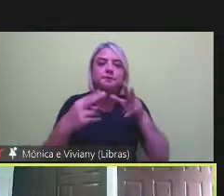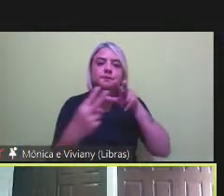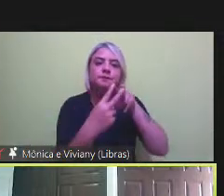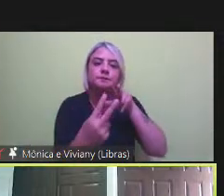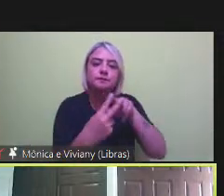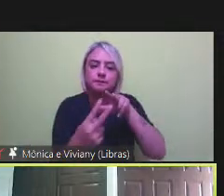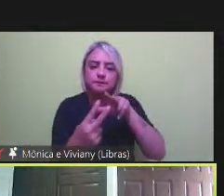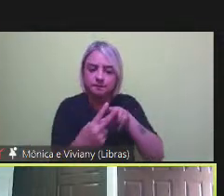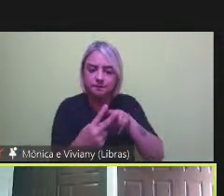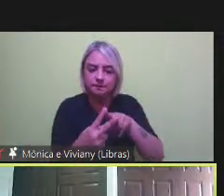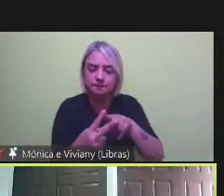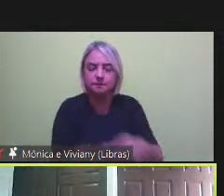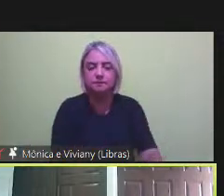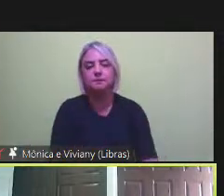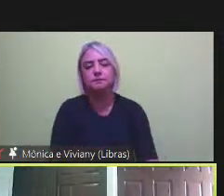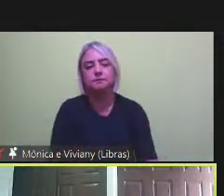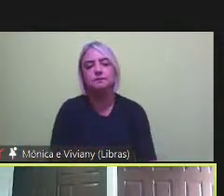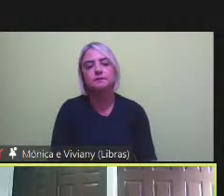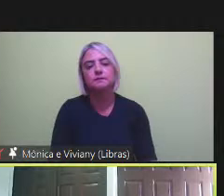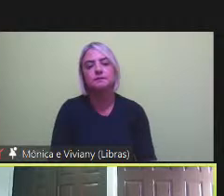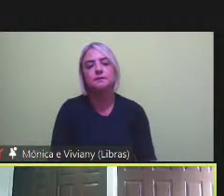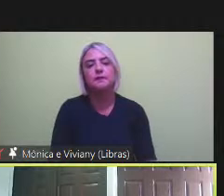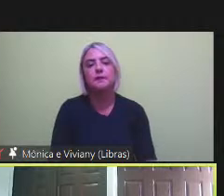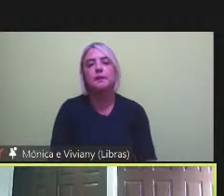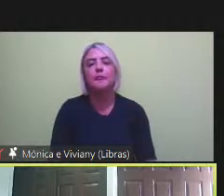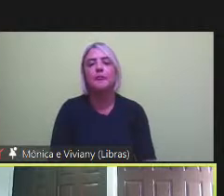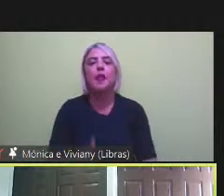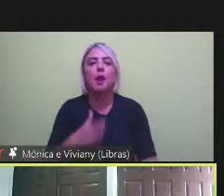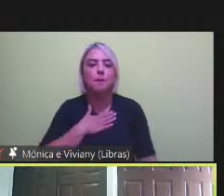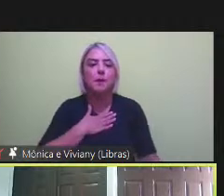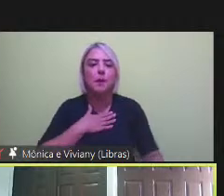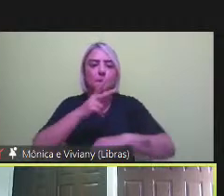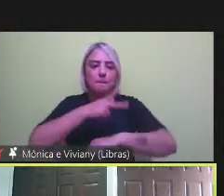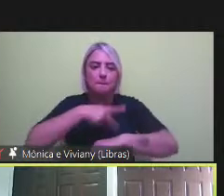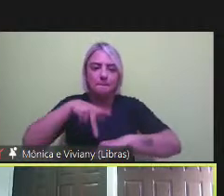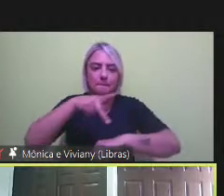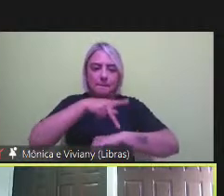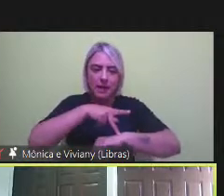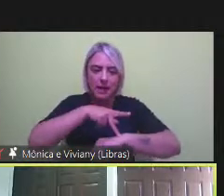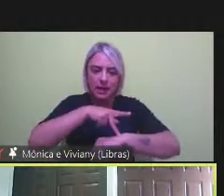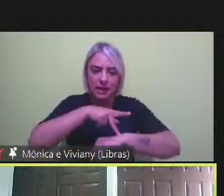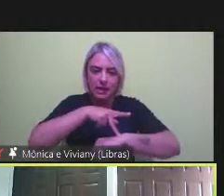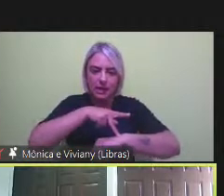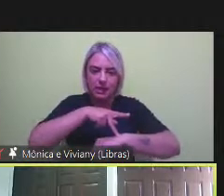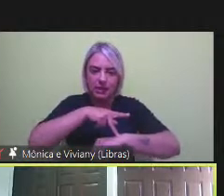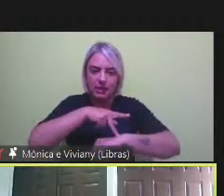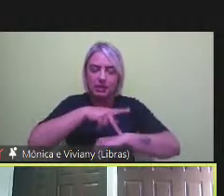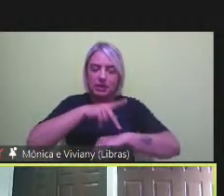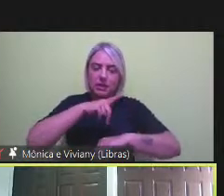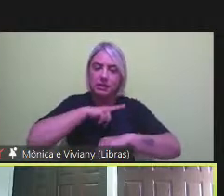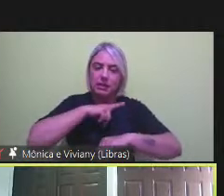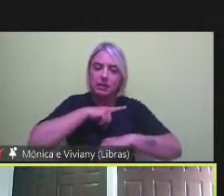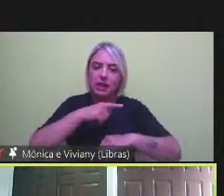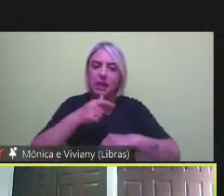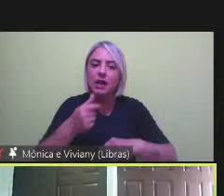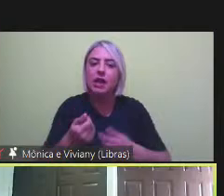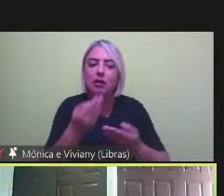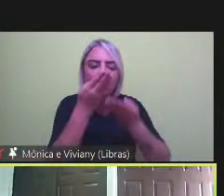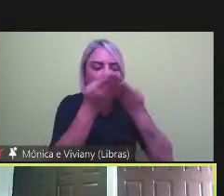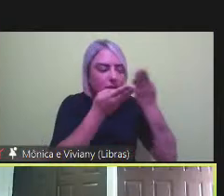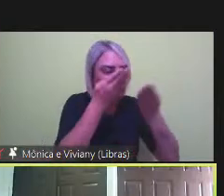Trinidad and Tobago hypertension treatment algorithm has formally been approved,